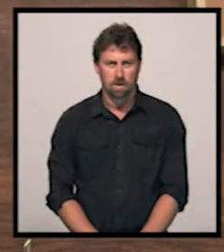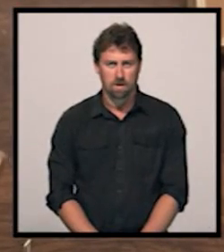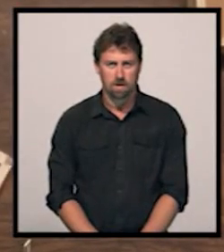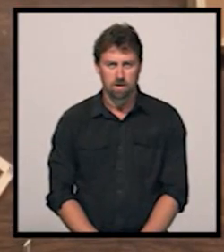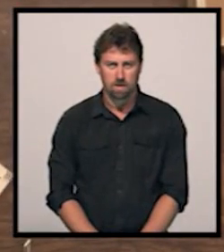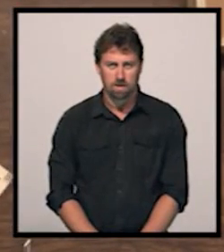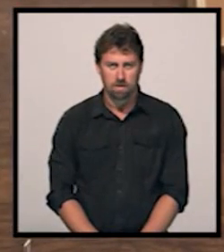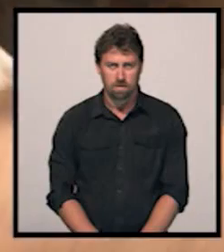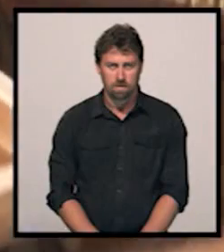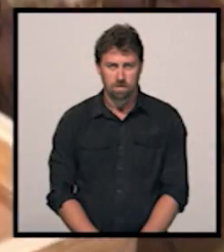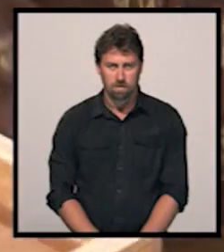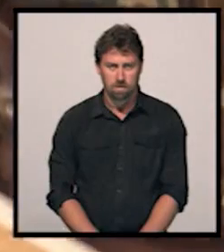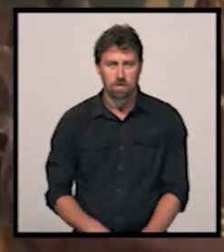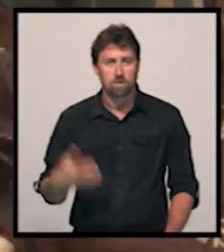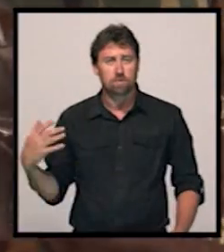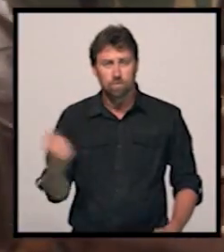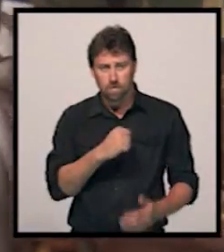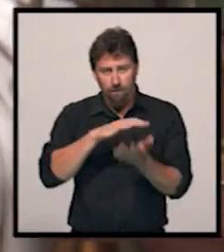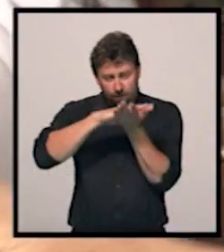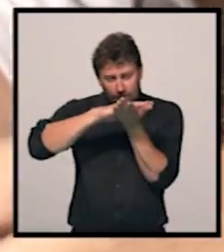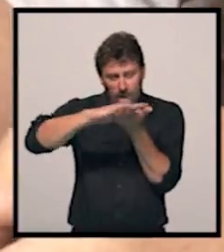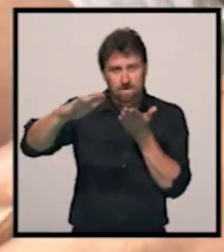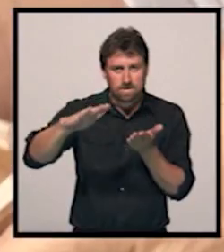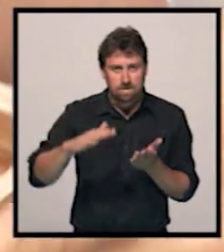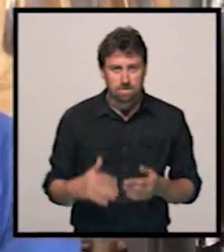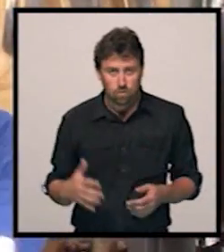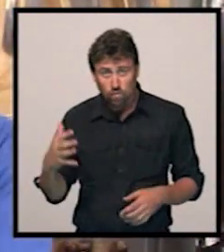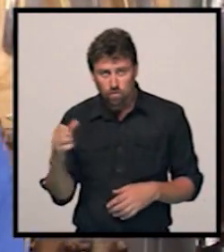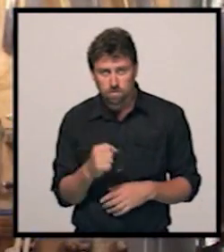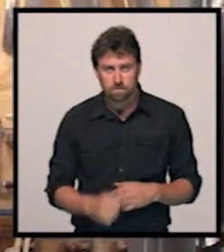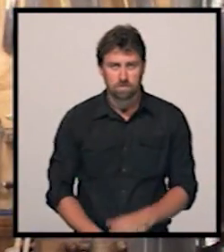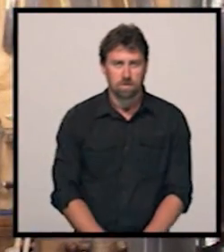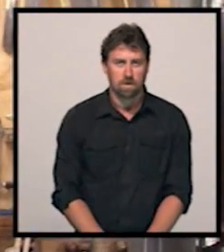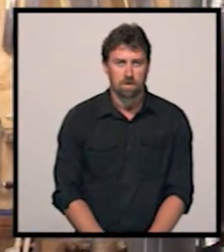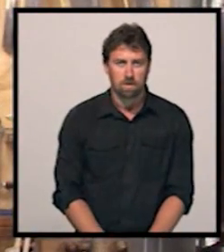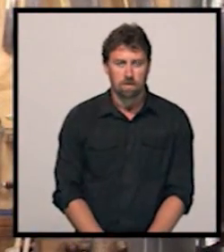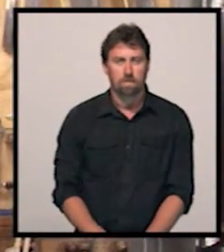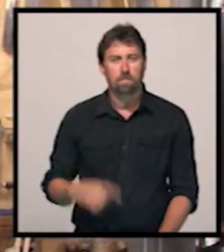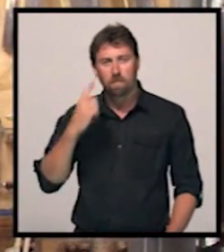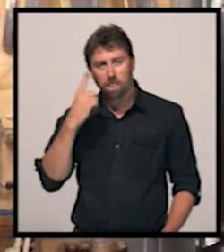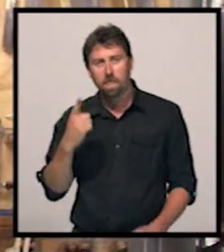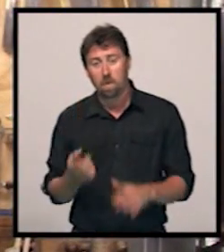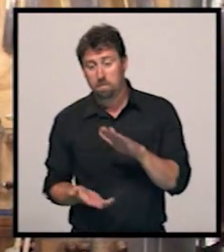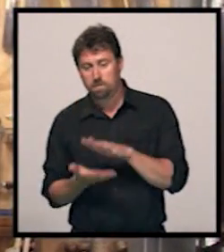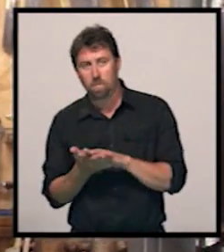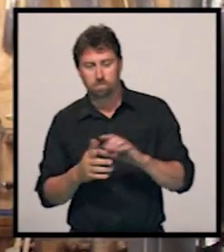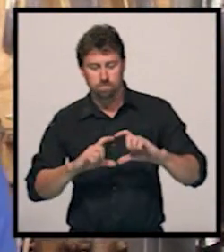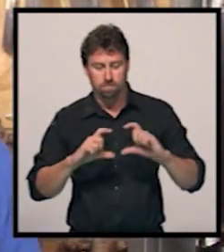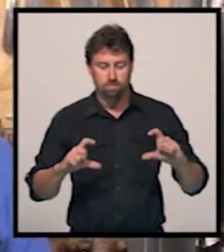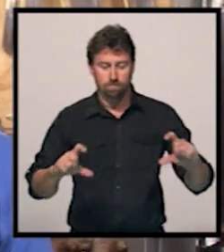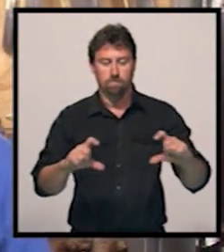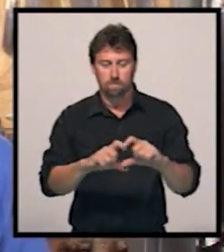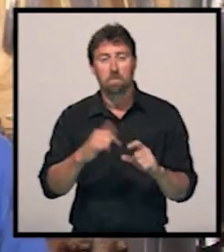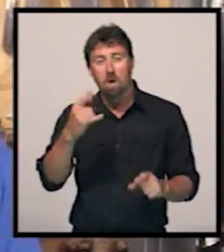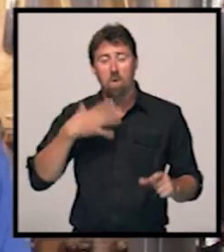and all things being equal, that'll be nice and flat now. Now you can do that to the bottom as well. Word of warning, you might want to have